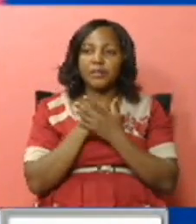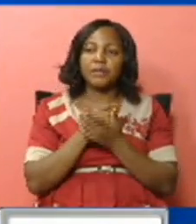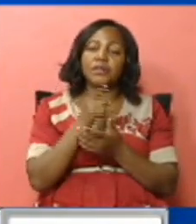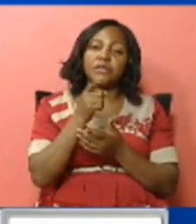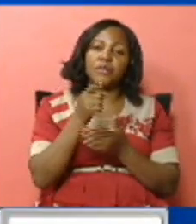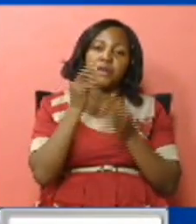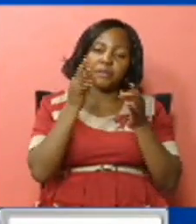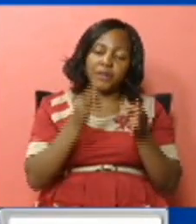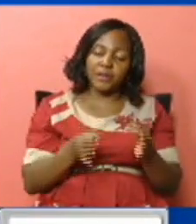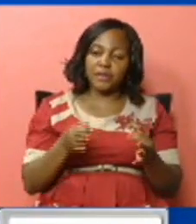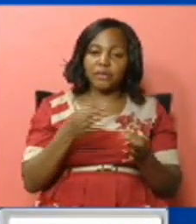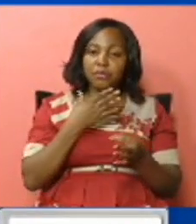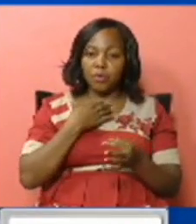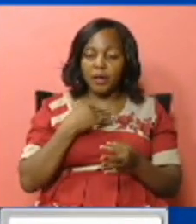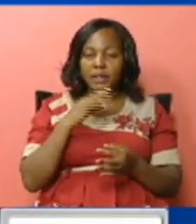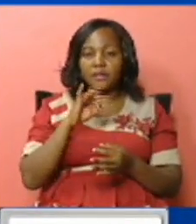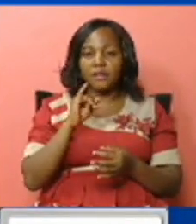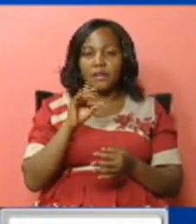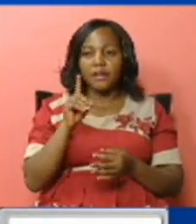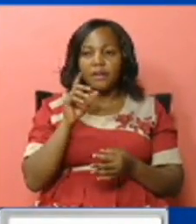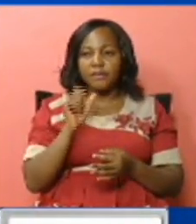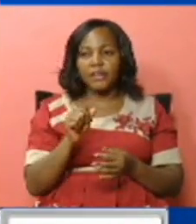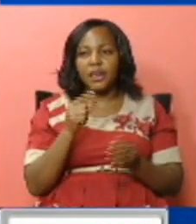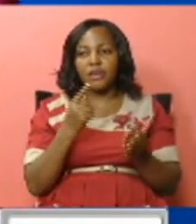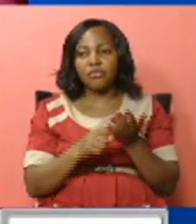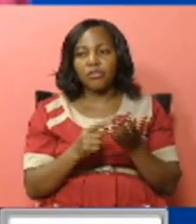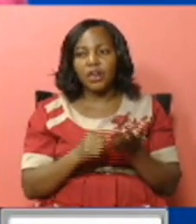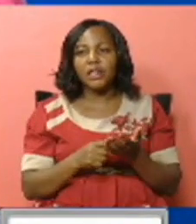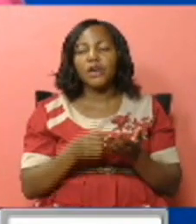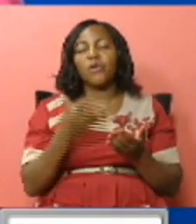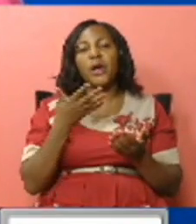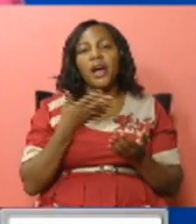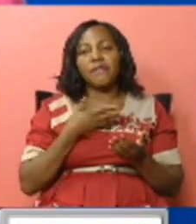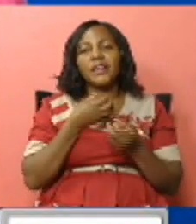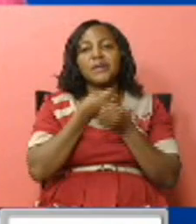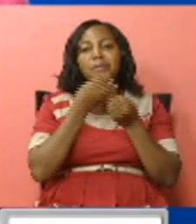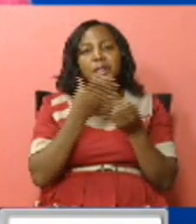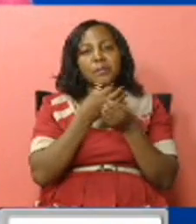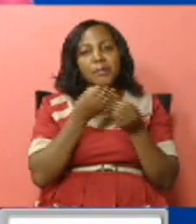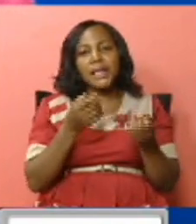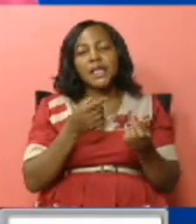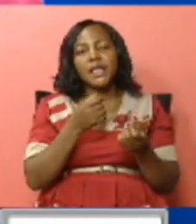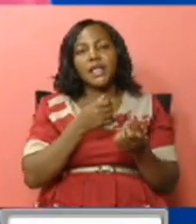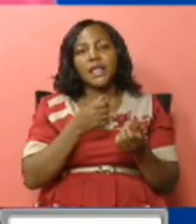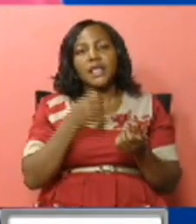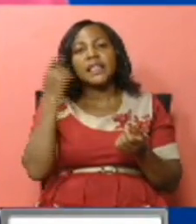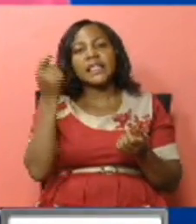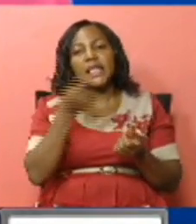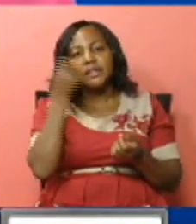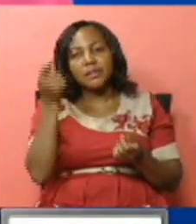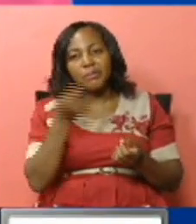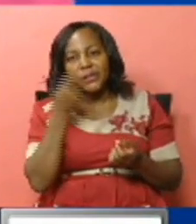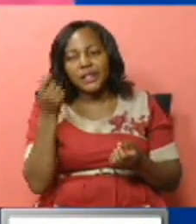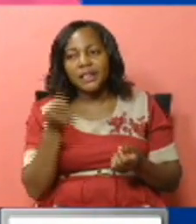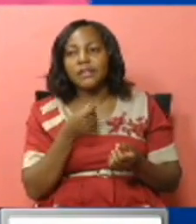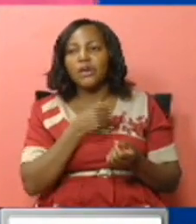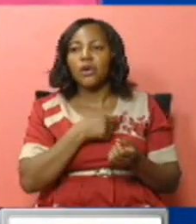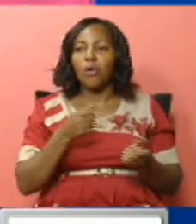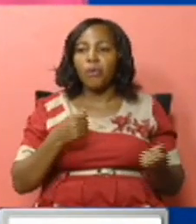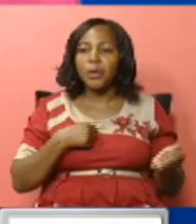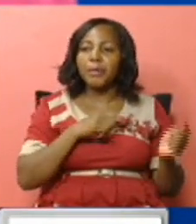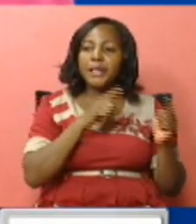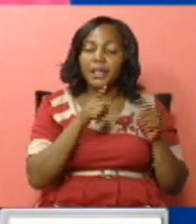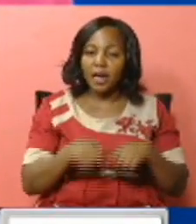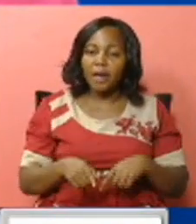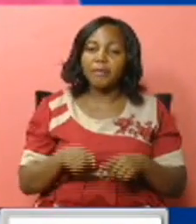that we look out for as FIDA Uganda. And we have had several testimonies of women who have come out and have started